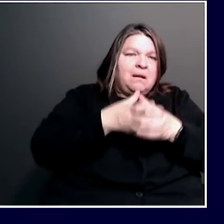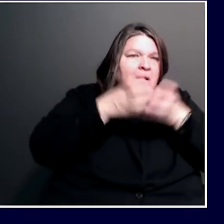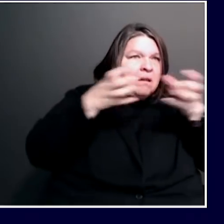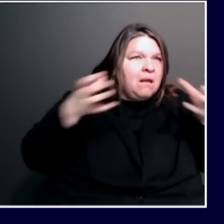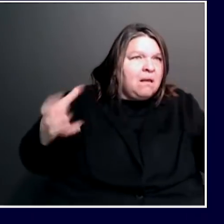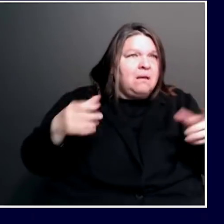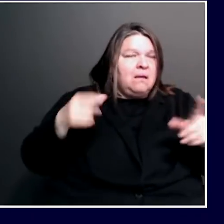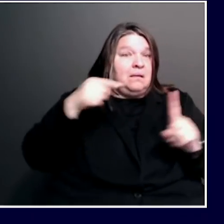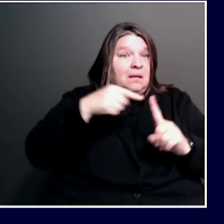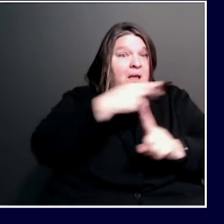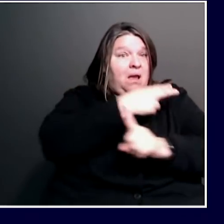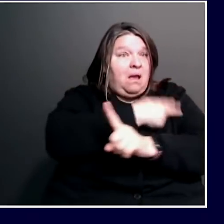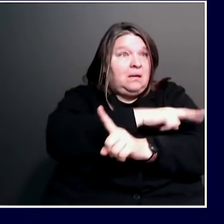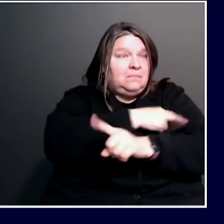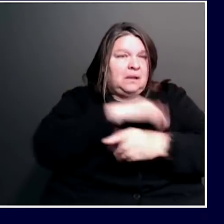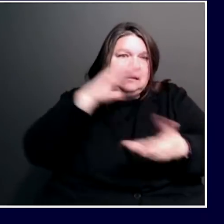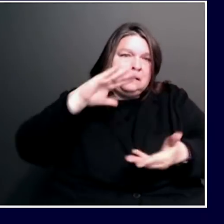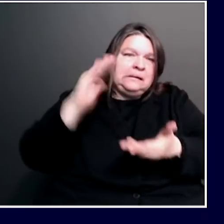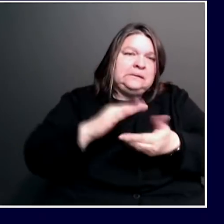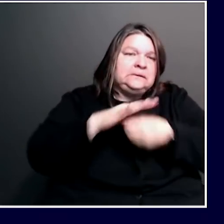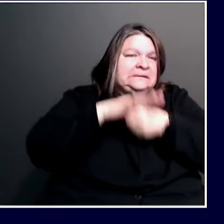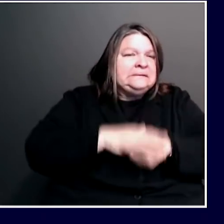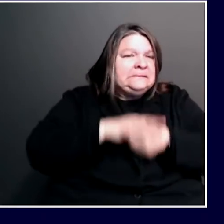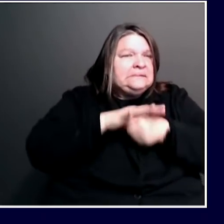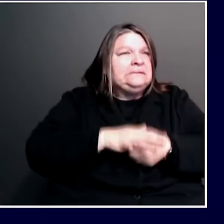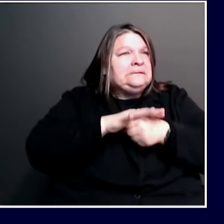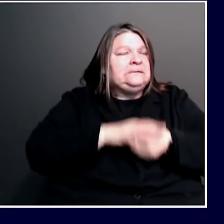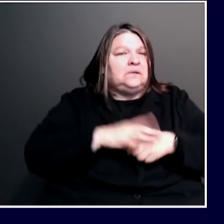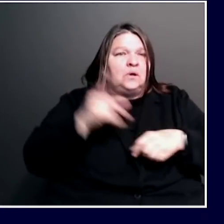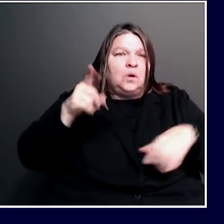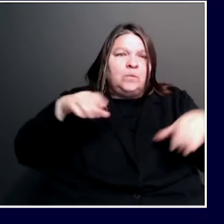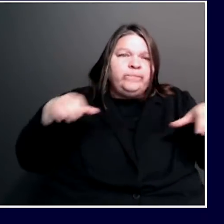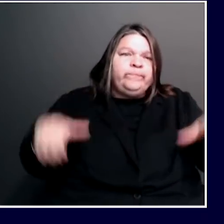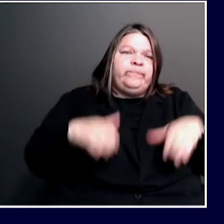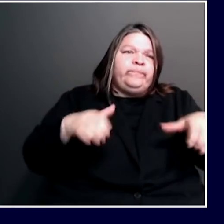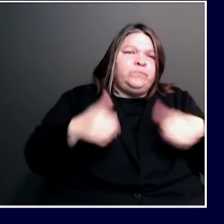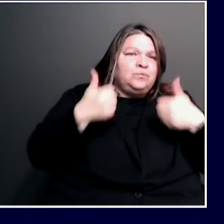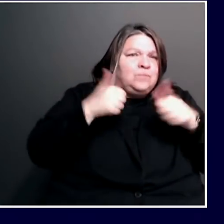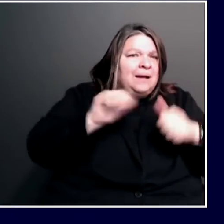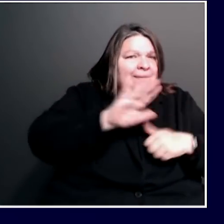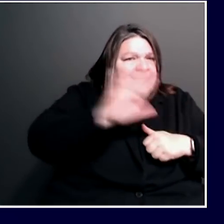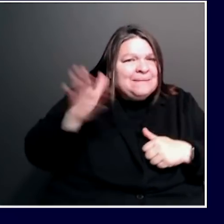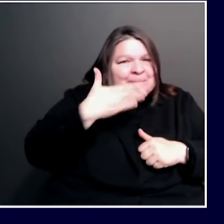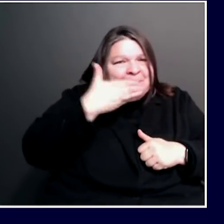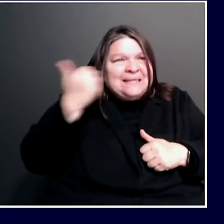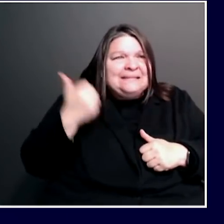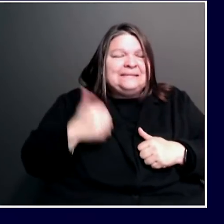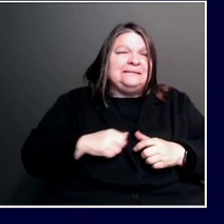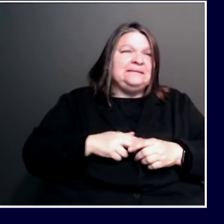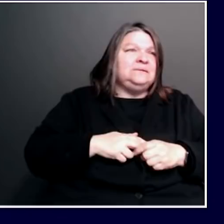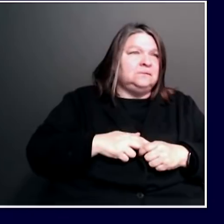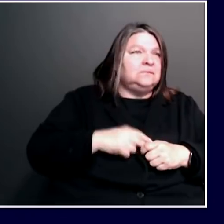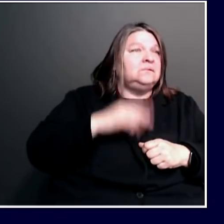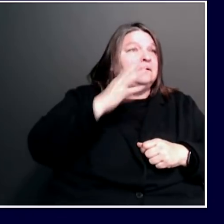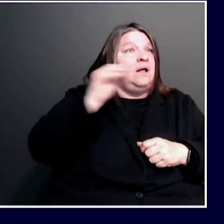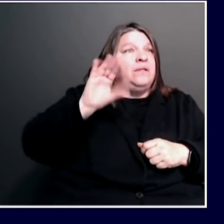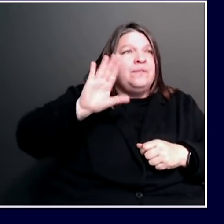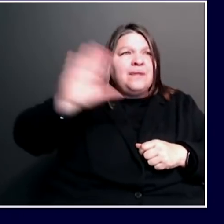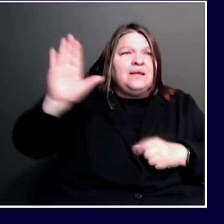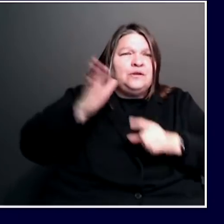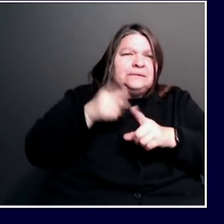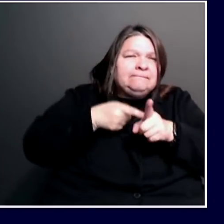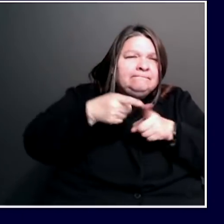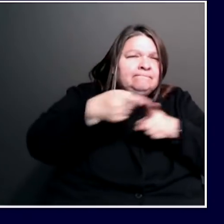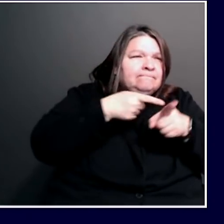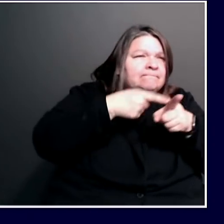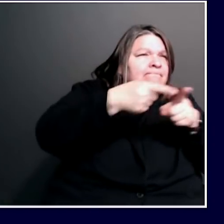to operate at the top of their license, doing the unique medical and clinical care that they alone can do, which has really provided